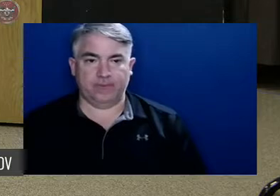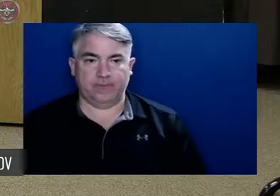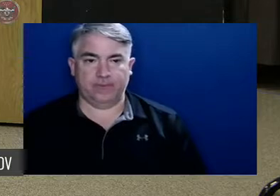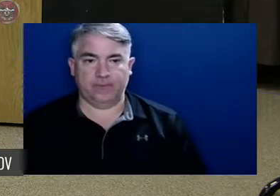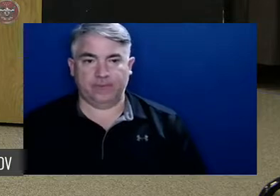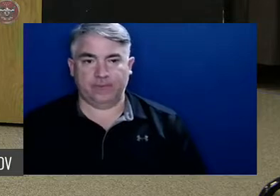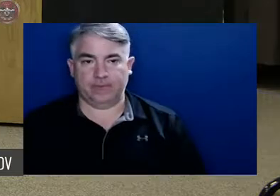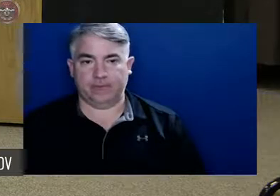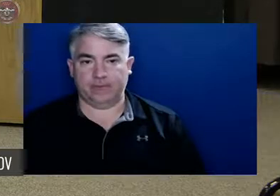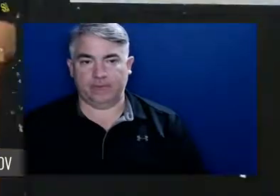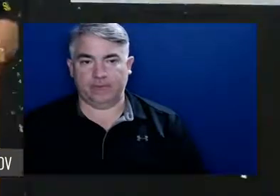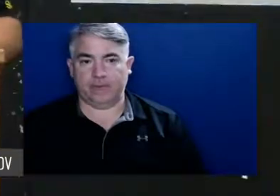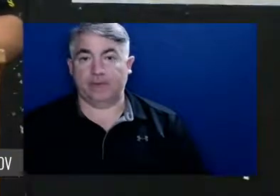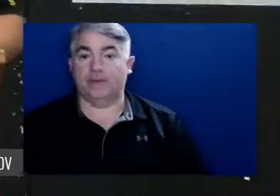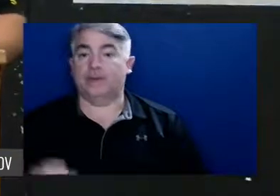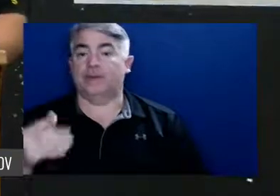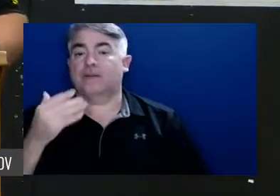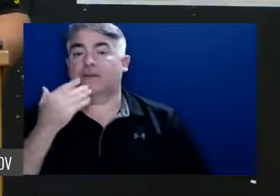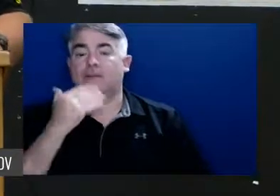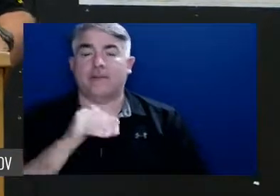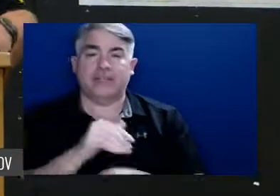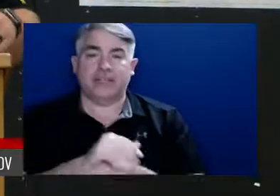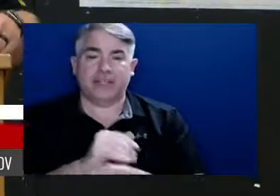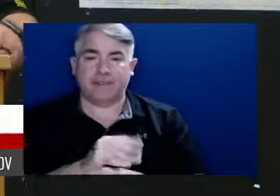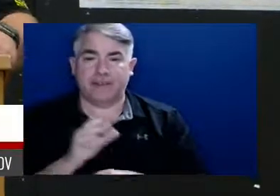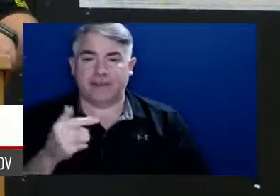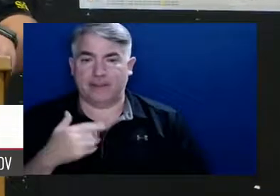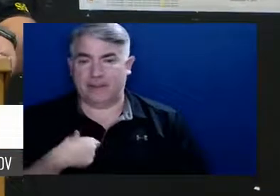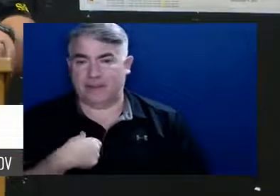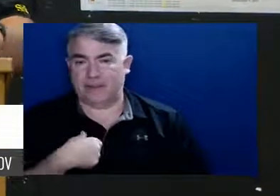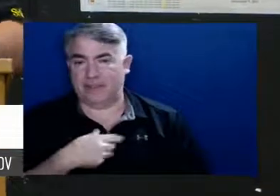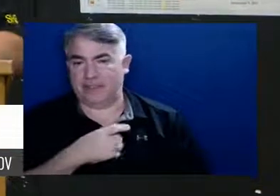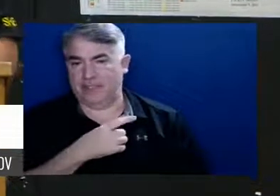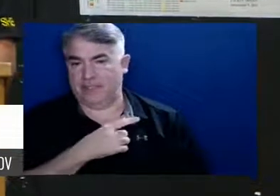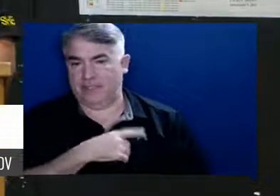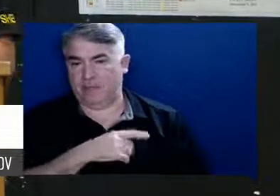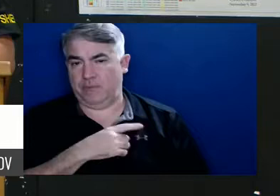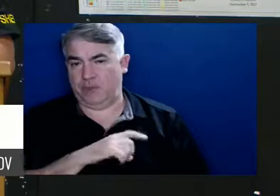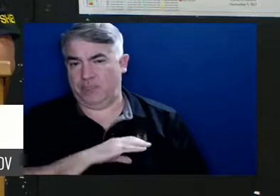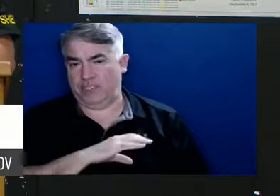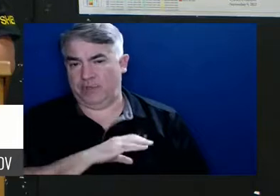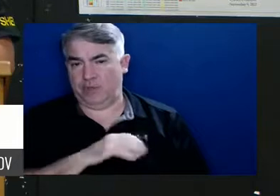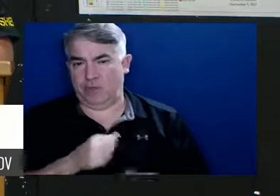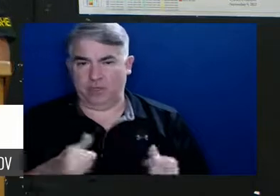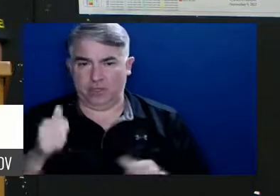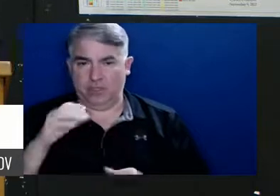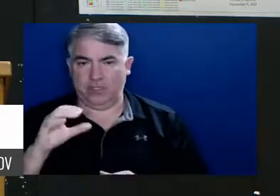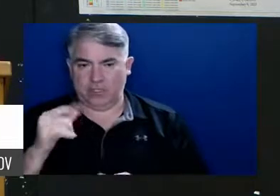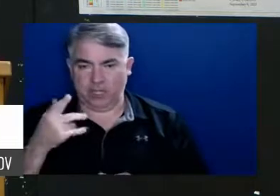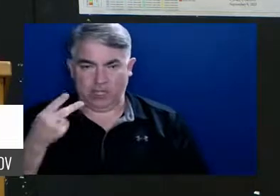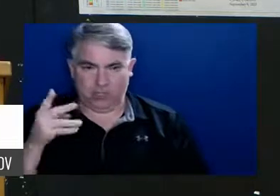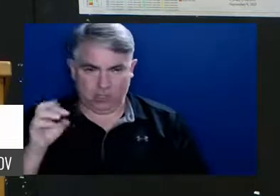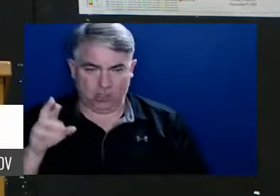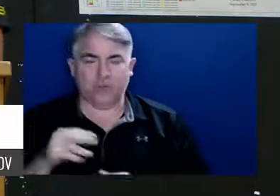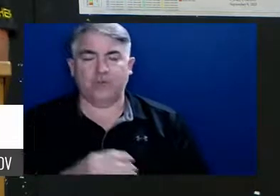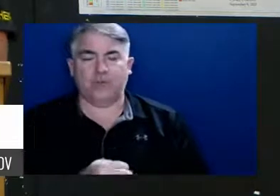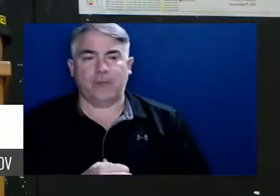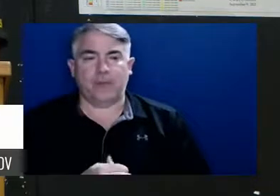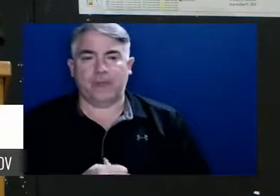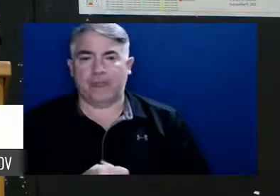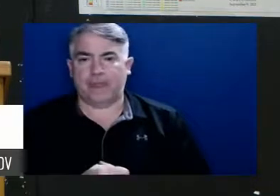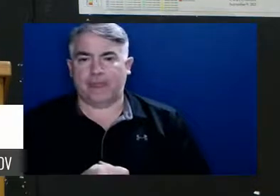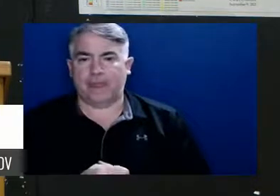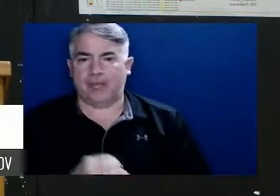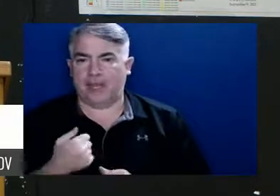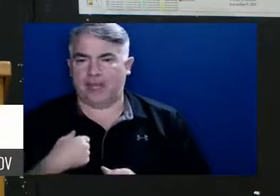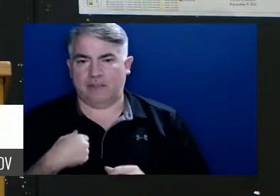Good evening. My name is Deputy Chandler Pay. I'm the Public Information Officer for the Plumas County Sheriff's Office and Office of Emergency Services. For the